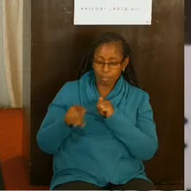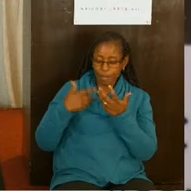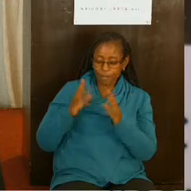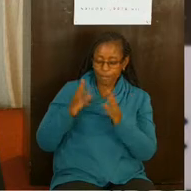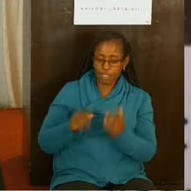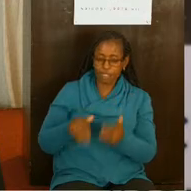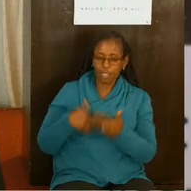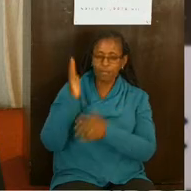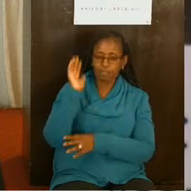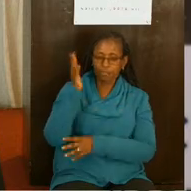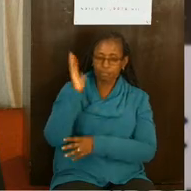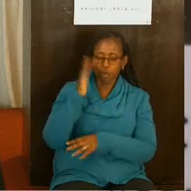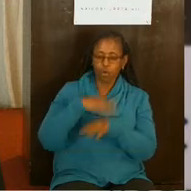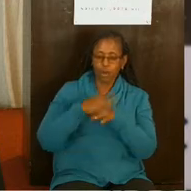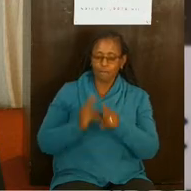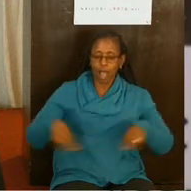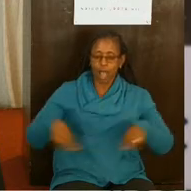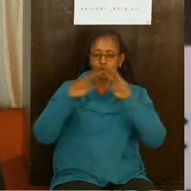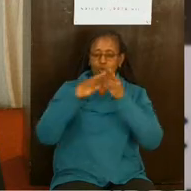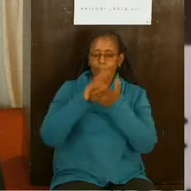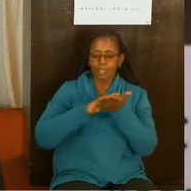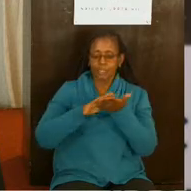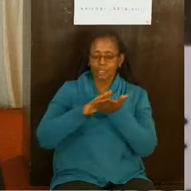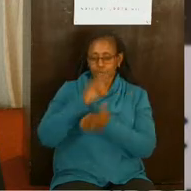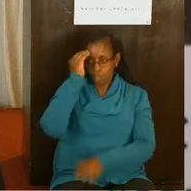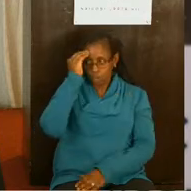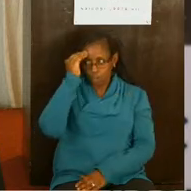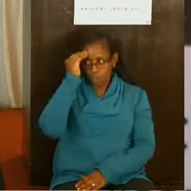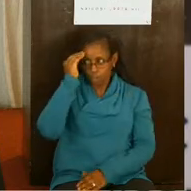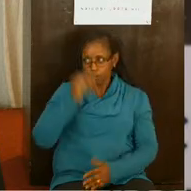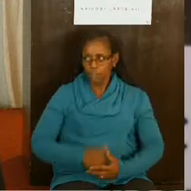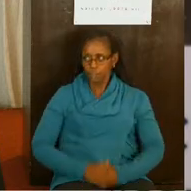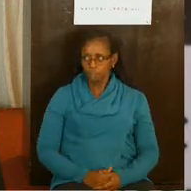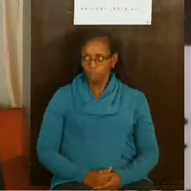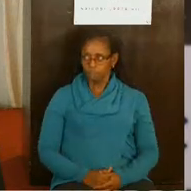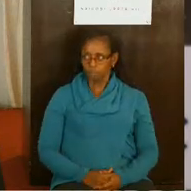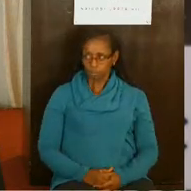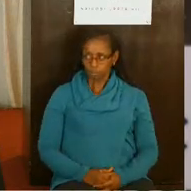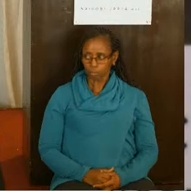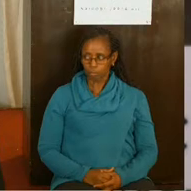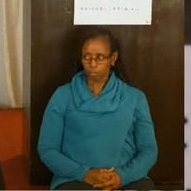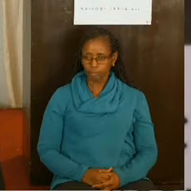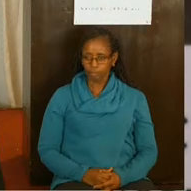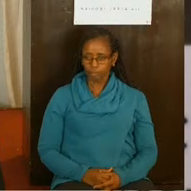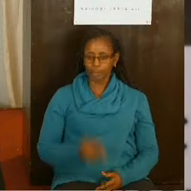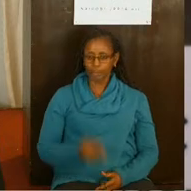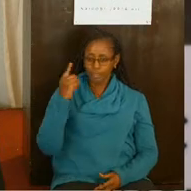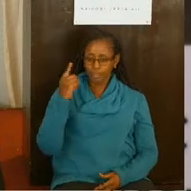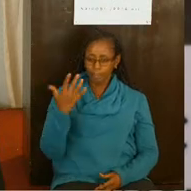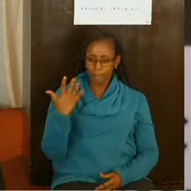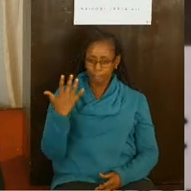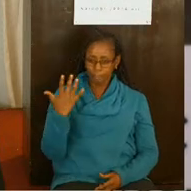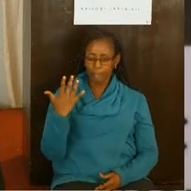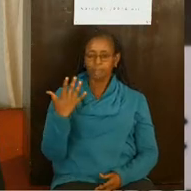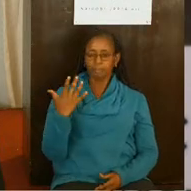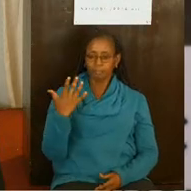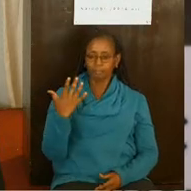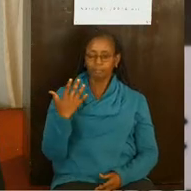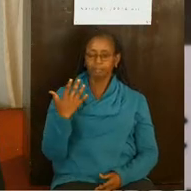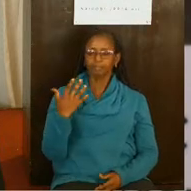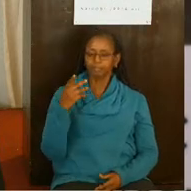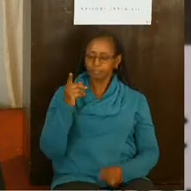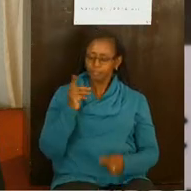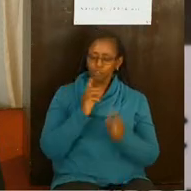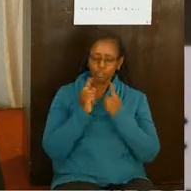on value-based education so that's very relevant for us today and that paper carried the voices of